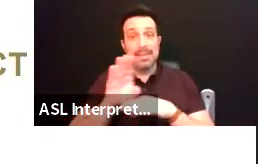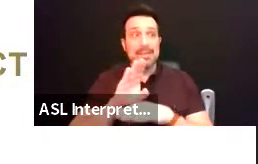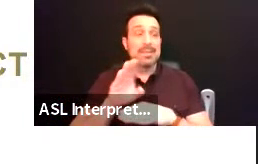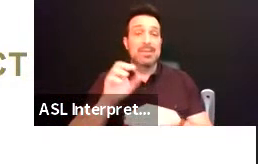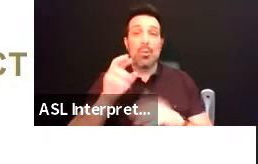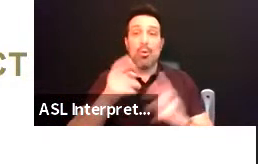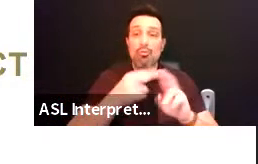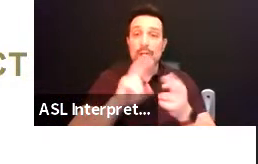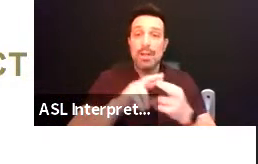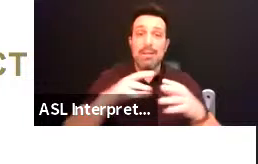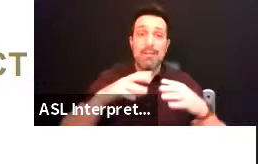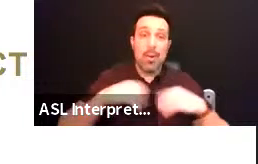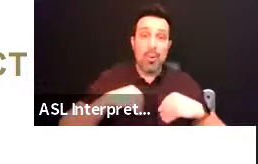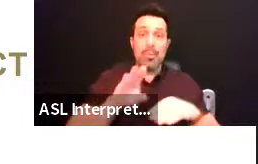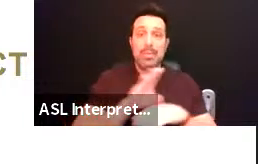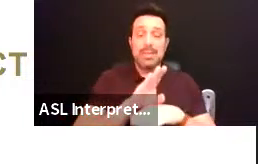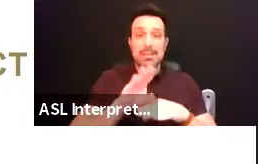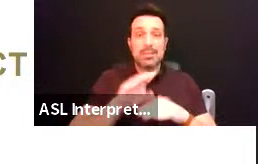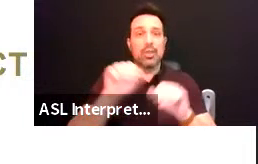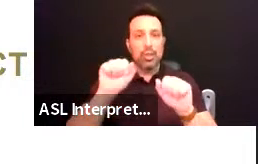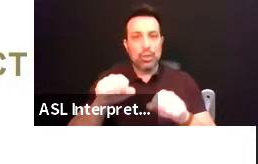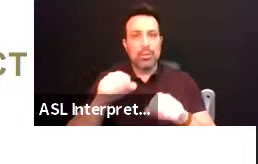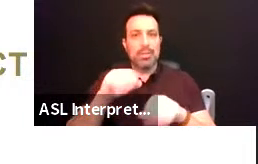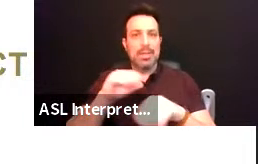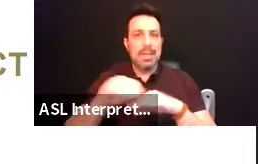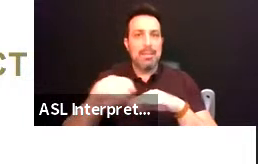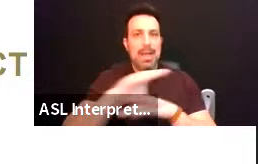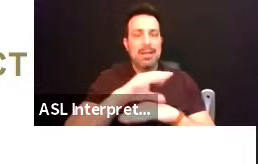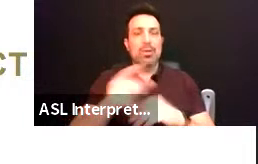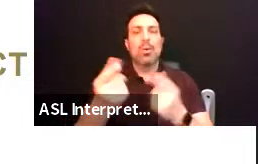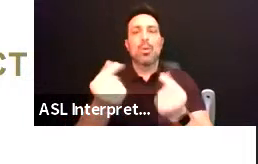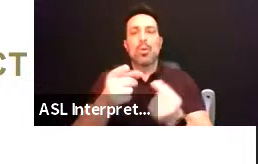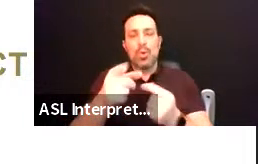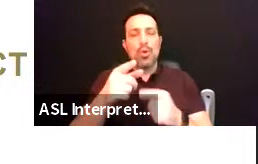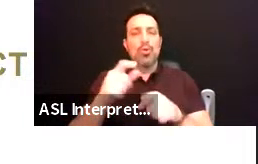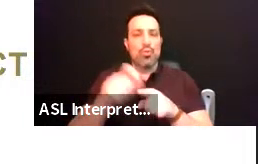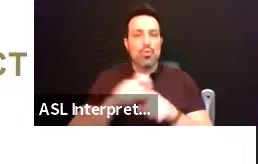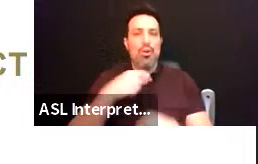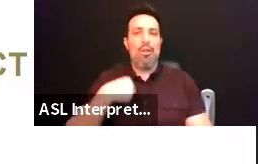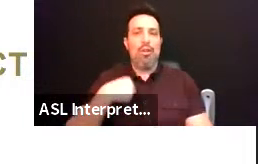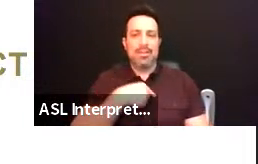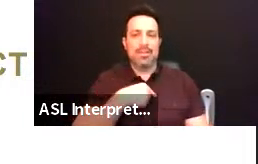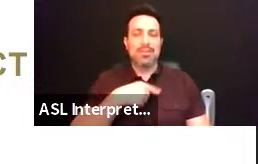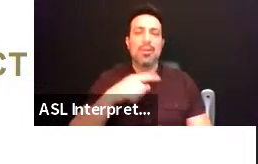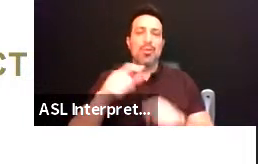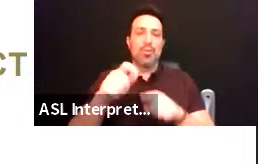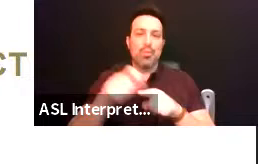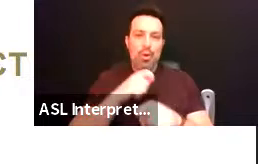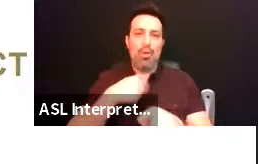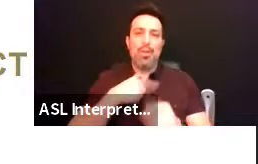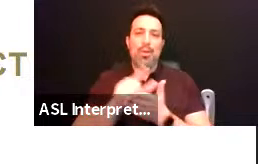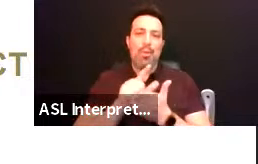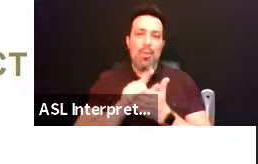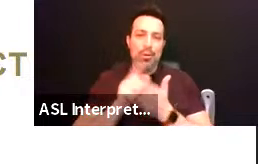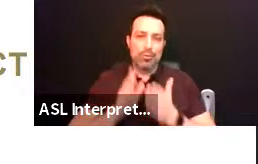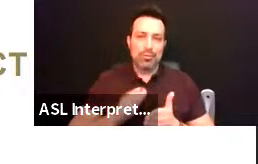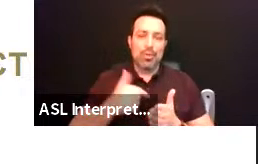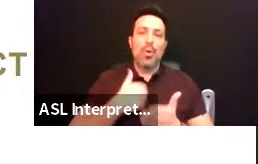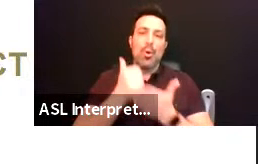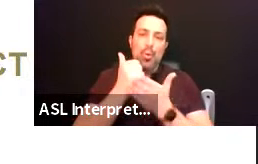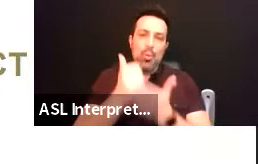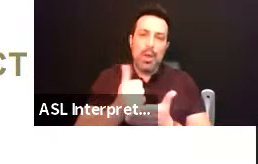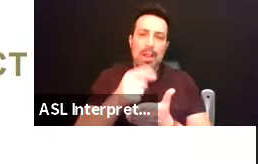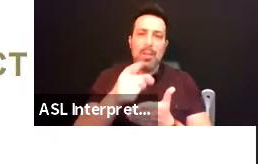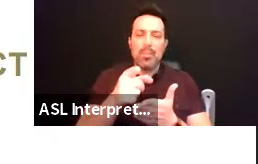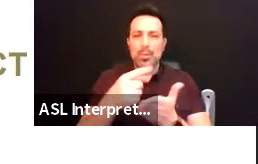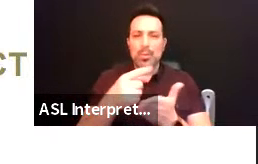relative owns a business that could be impacted. What you do is you call us up, you call the lawyers up, and we help you